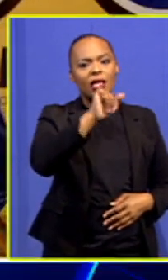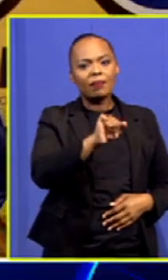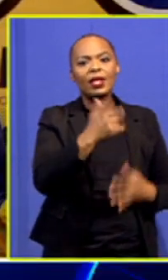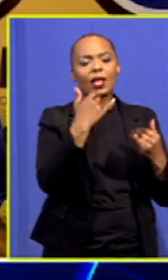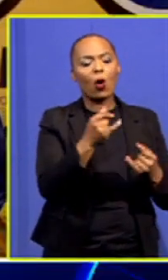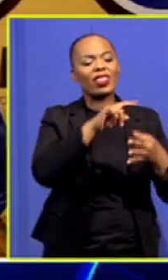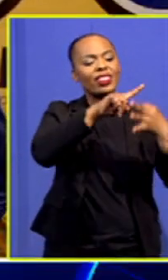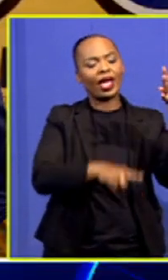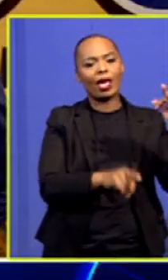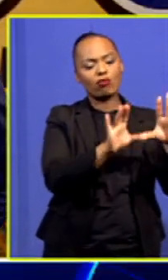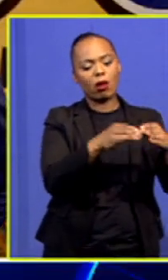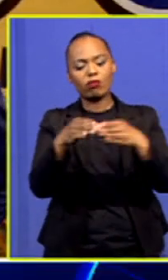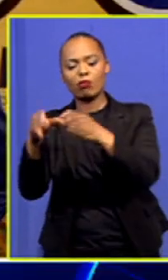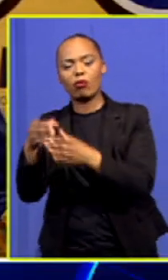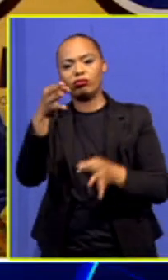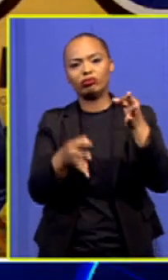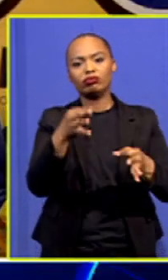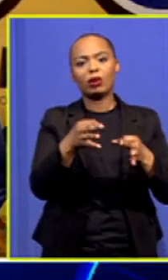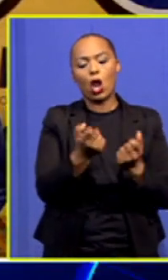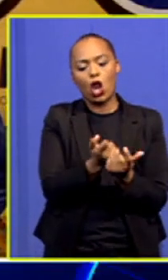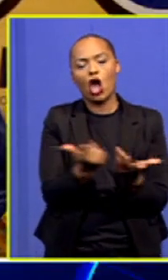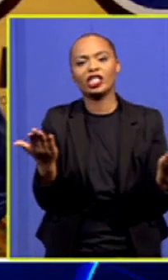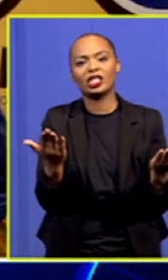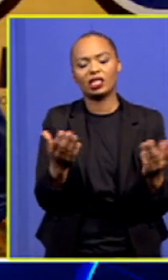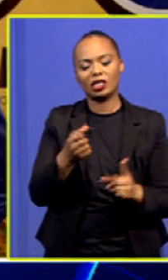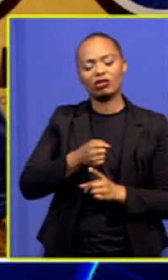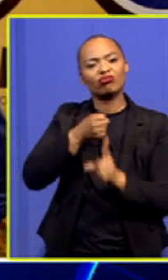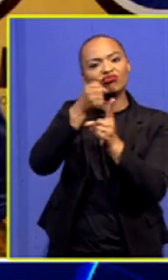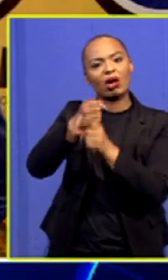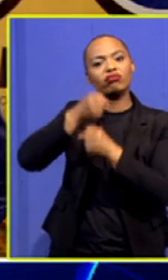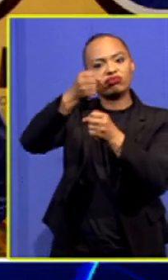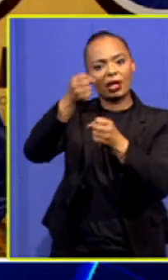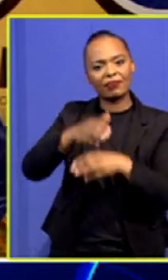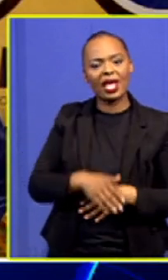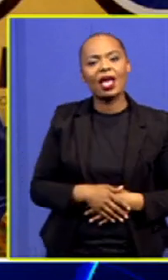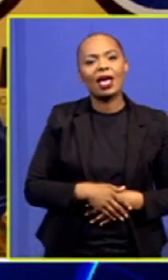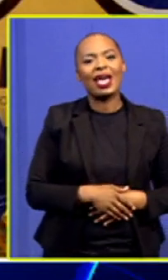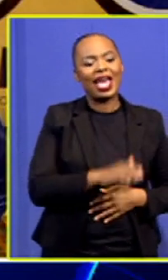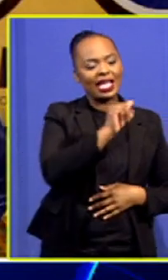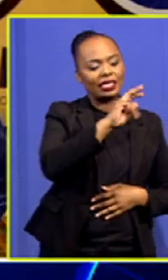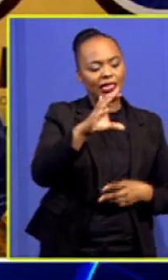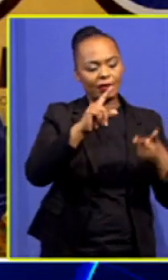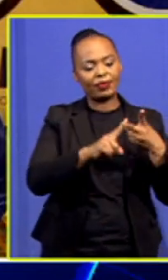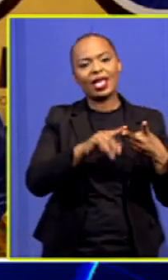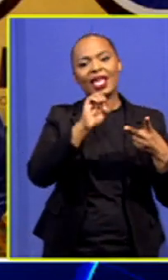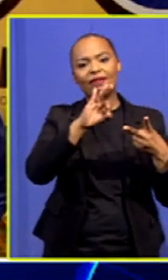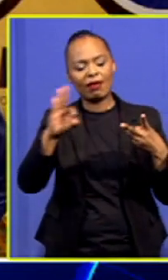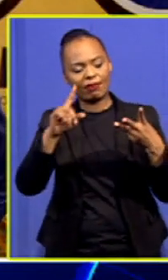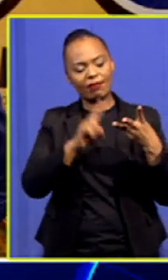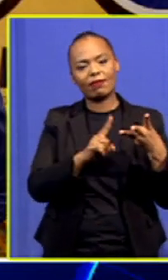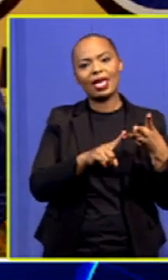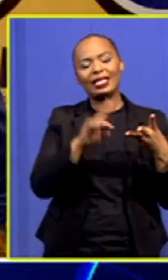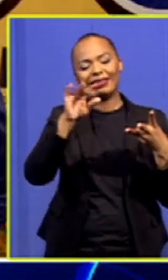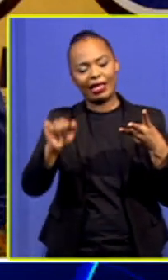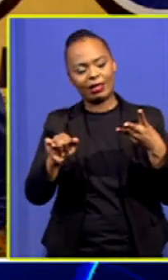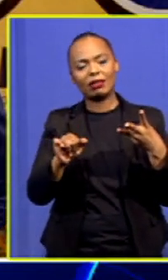launching their manifestos over the weekend. You have the Democratic Alliance, the ANC, as well as the EFF. And when you look at the